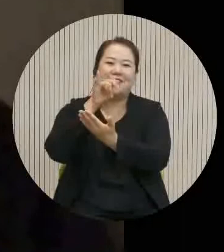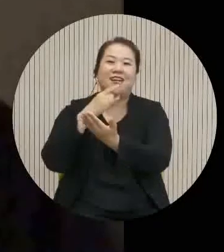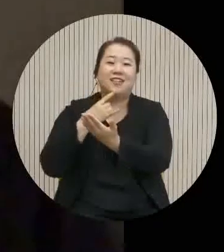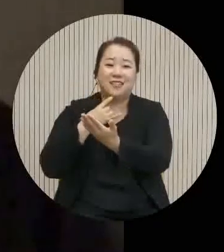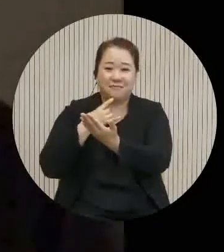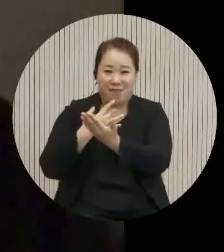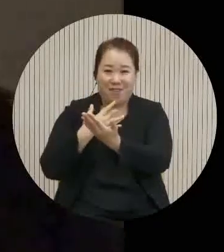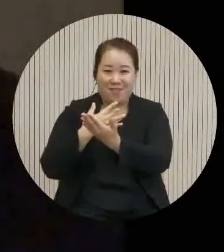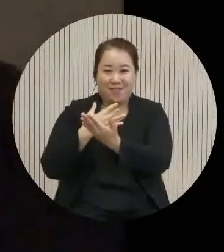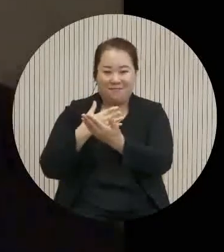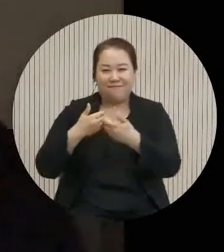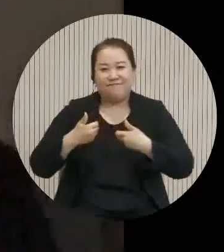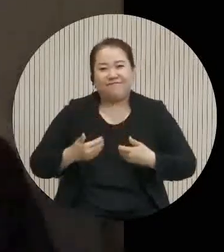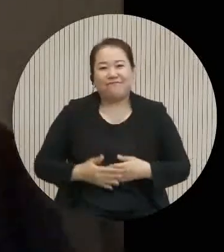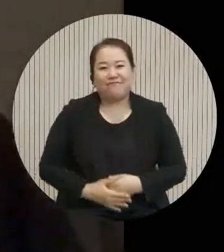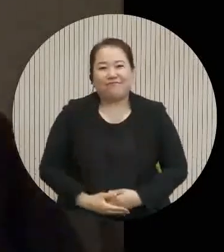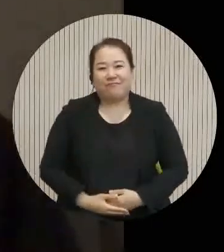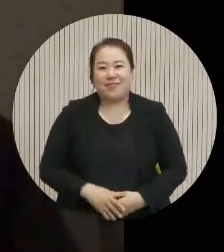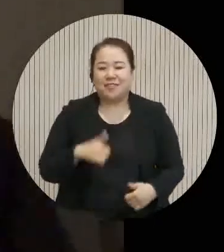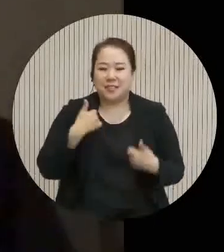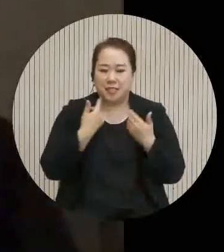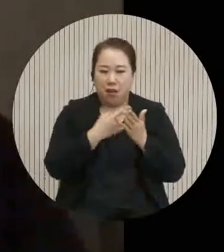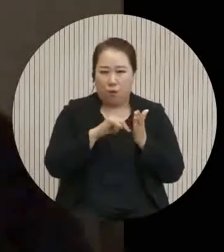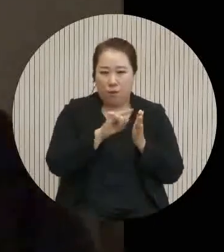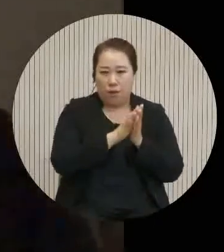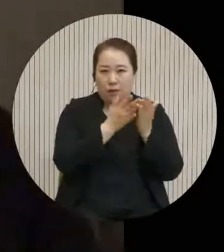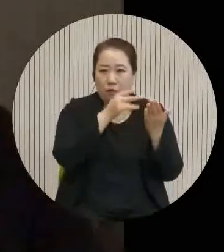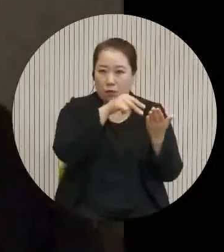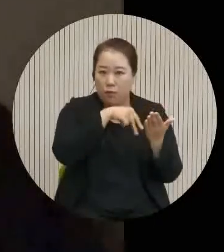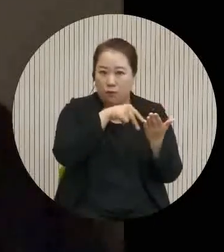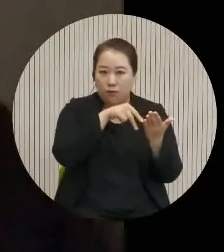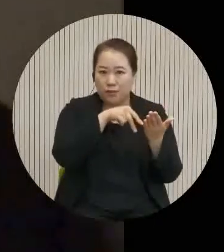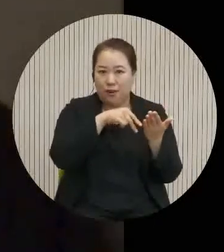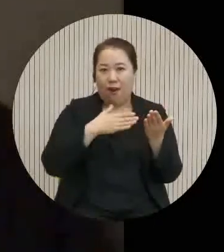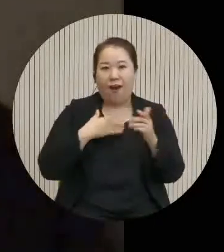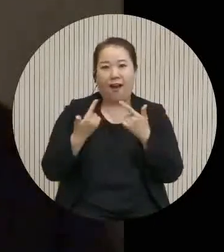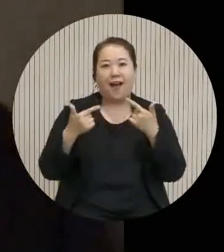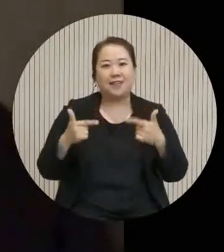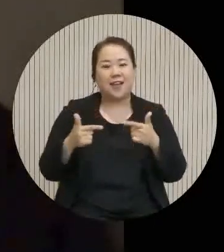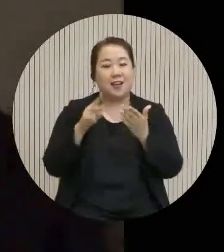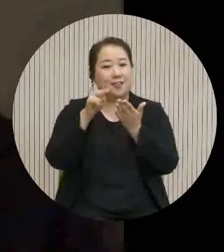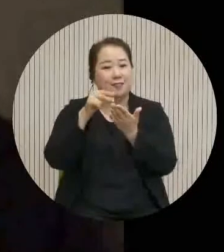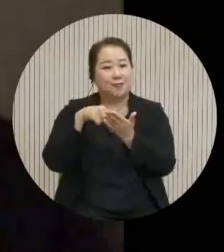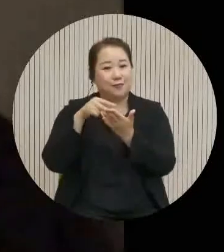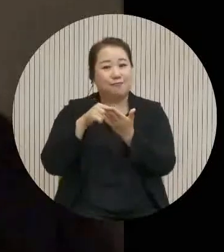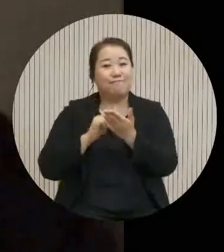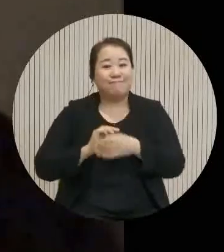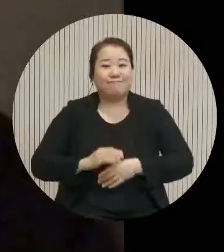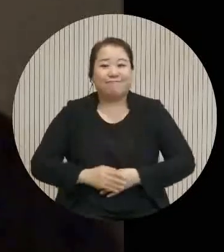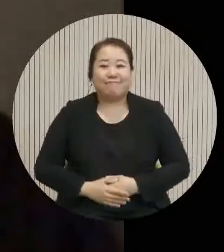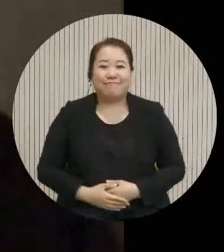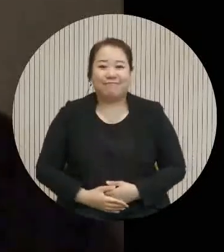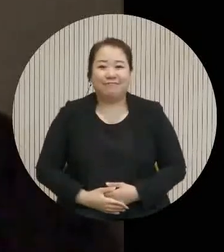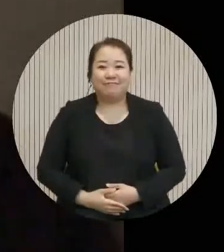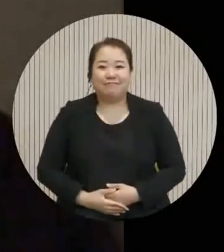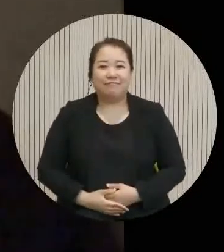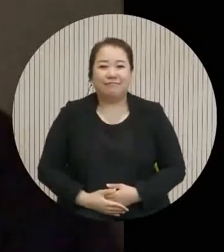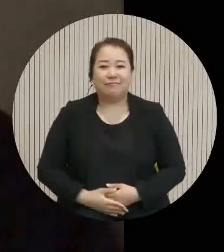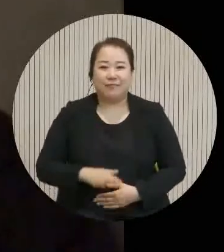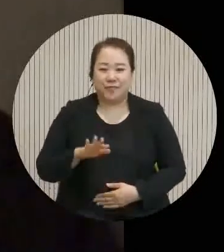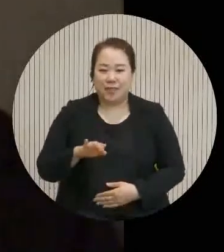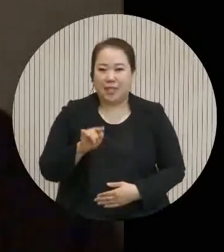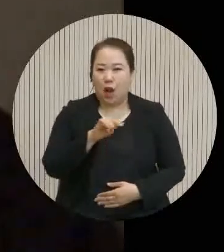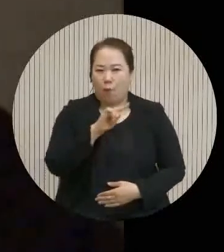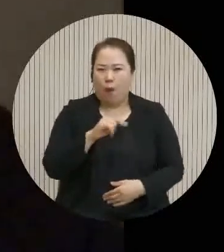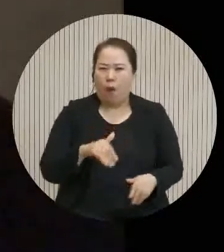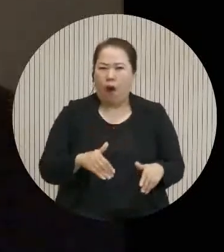for pleasure, the kind of reading that we do all the time. We call it light reading